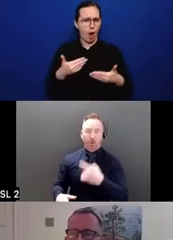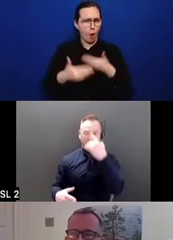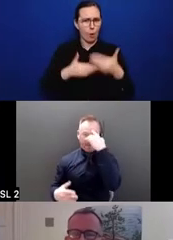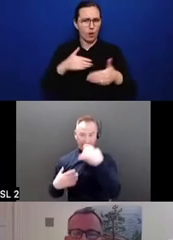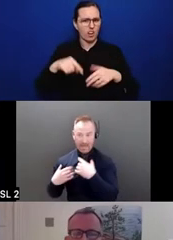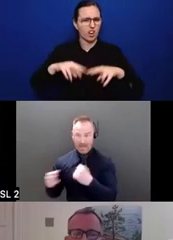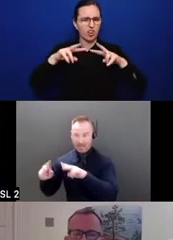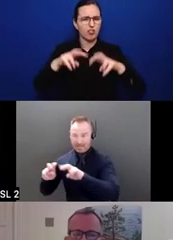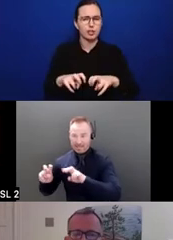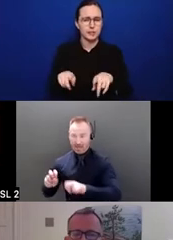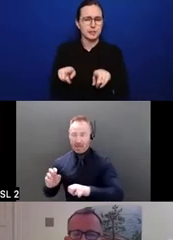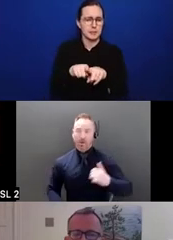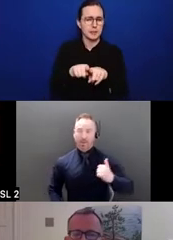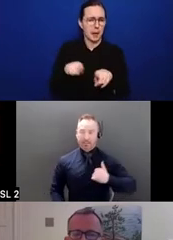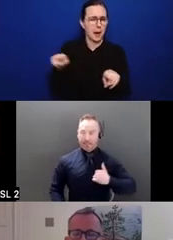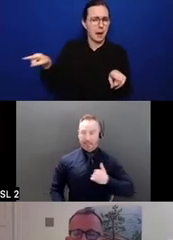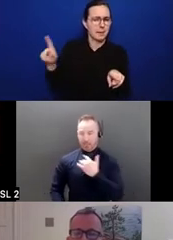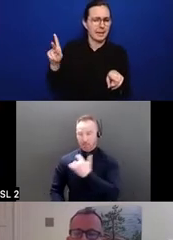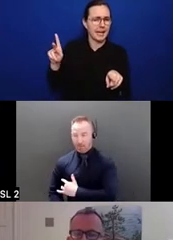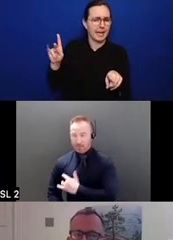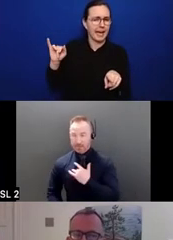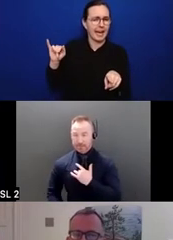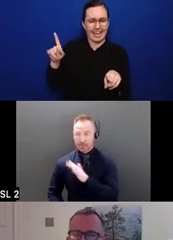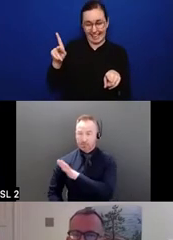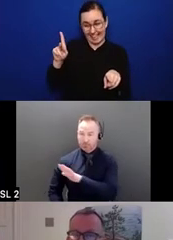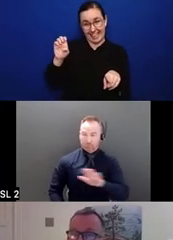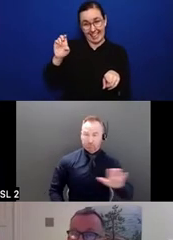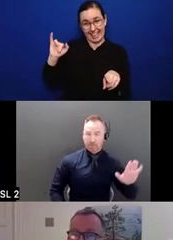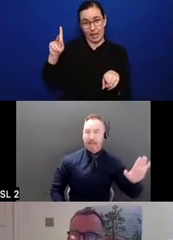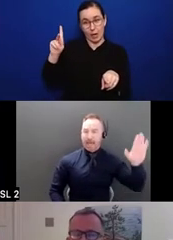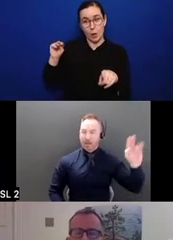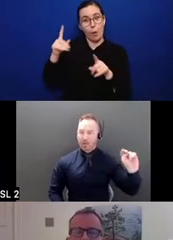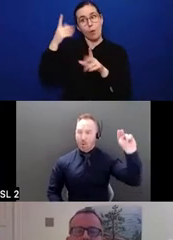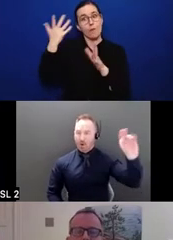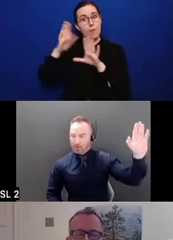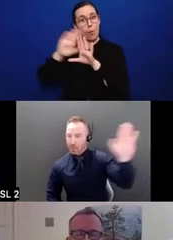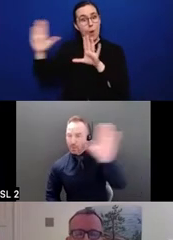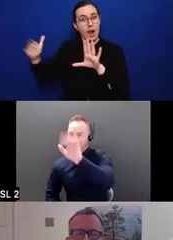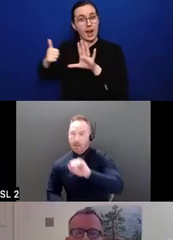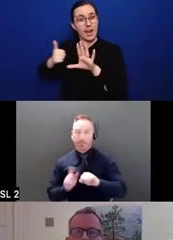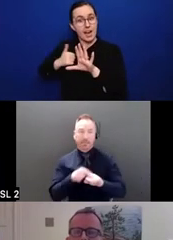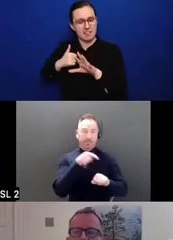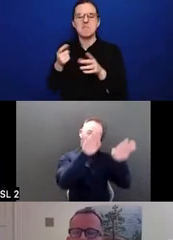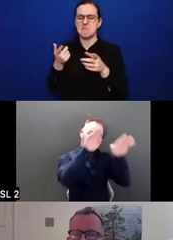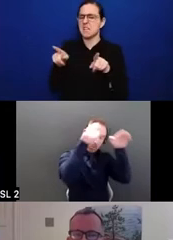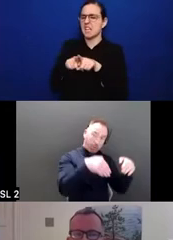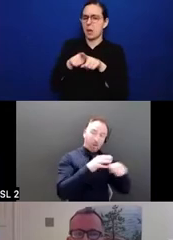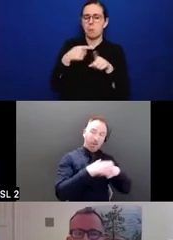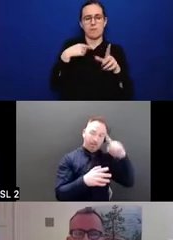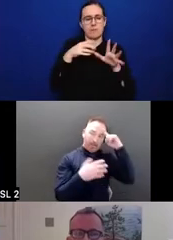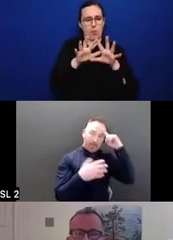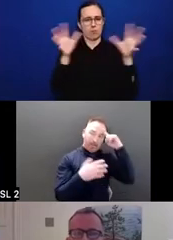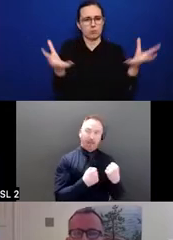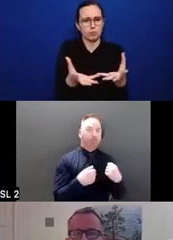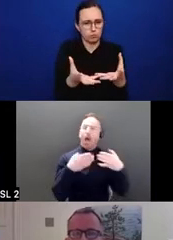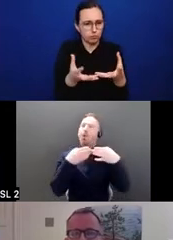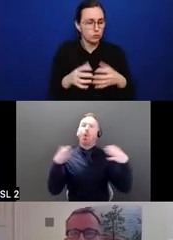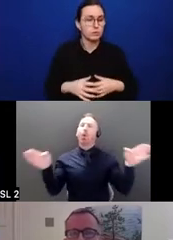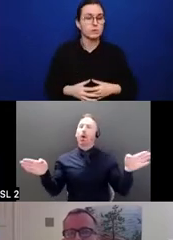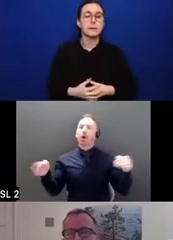Canadian provinces and territories. Here, we're not focused on mental health, we're focused more broadly, and we're looking at it at a